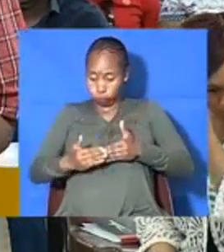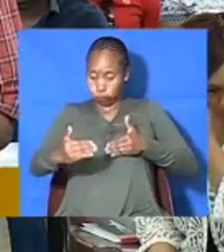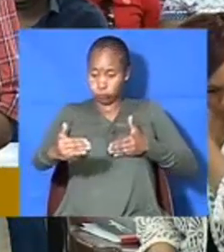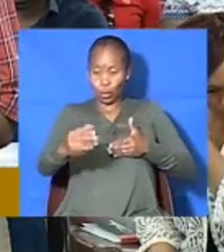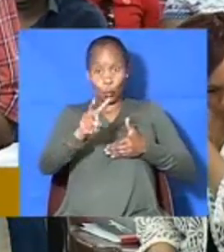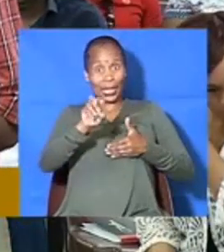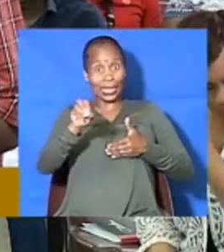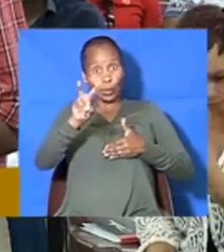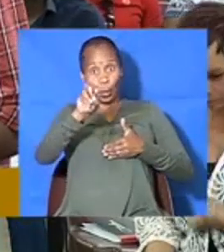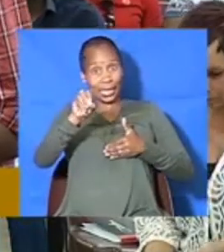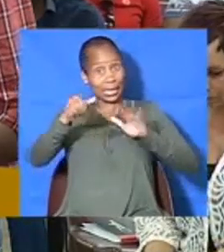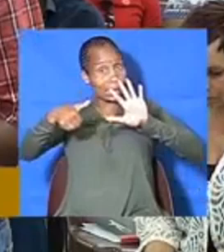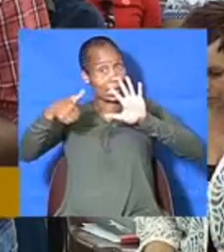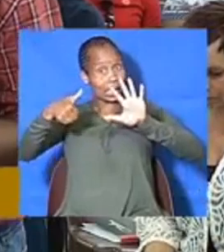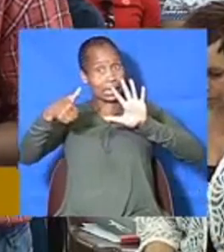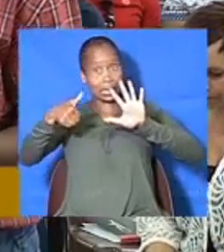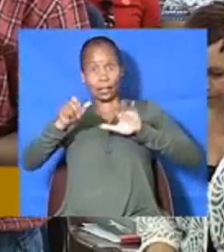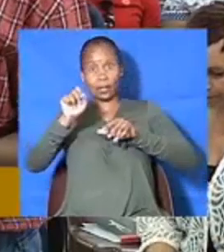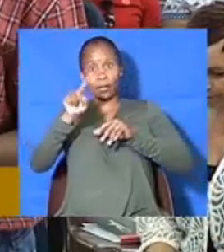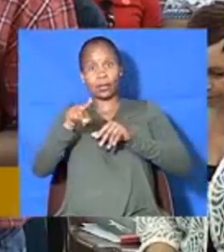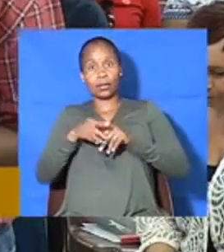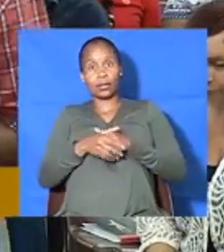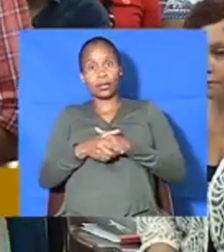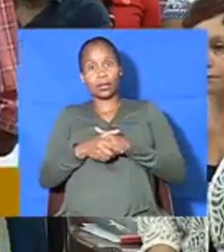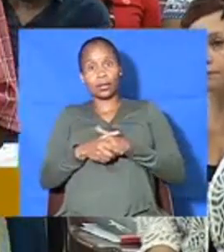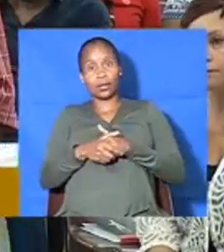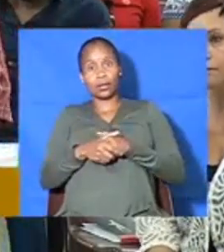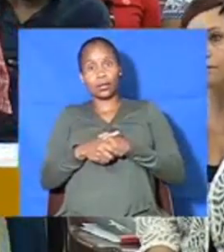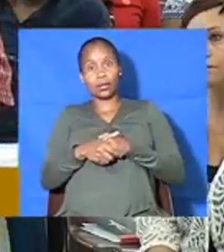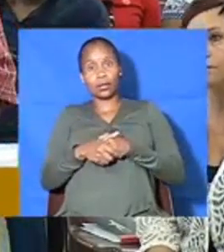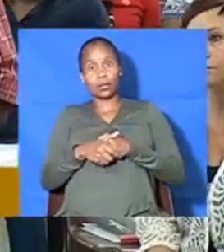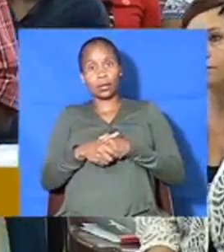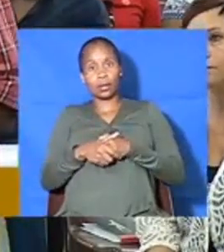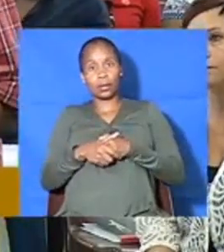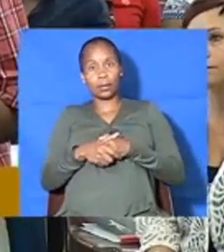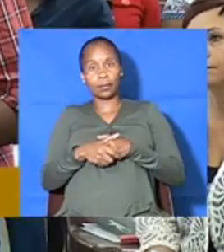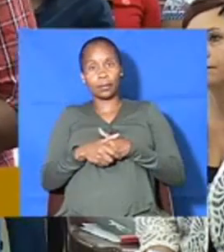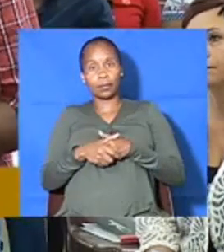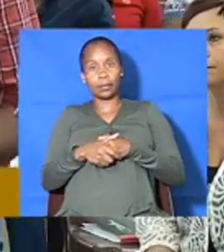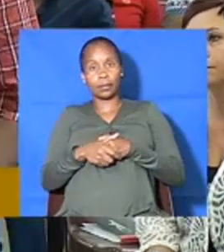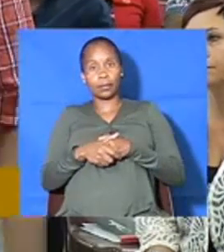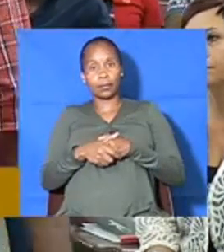So anytime God, he take me to different spiritual places.